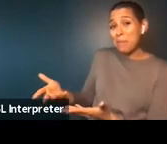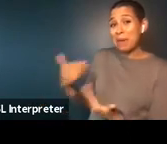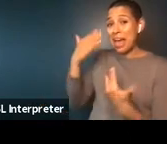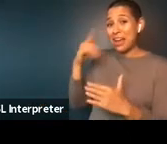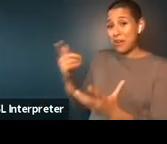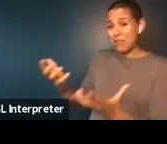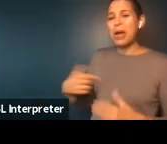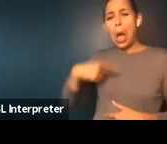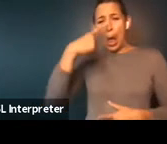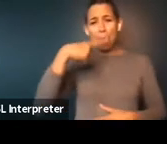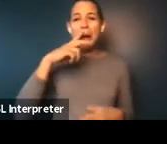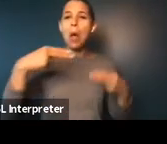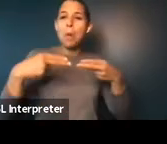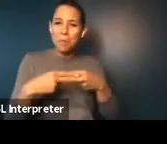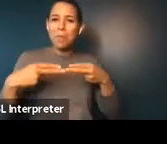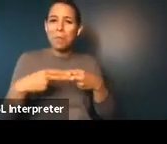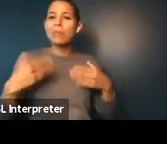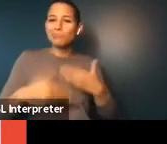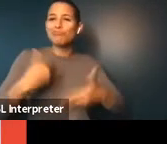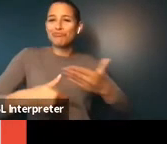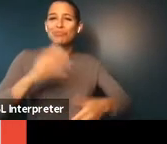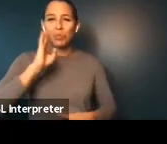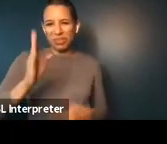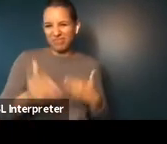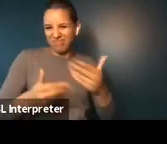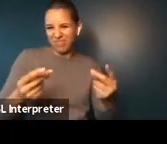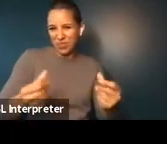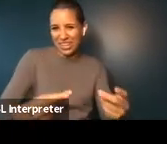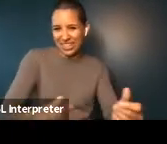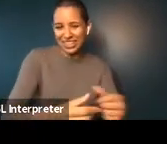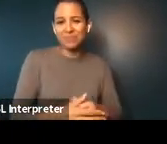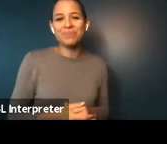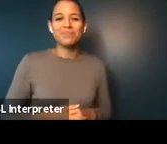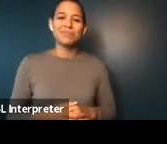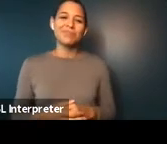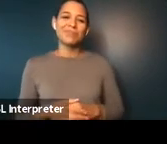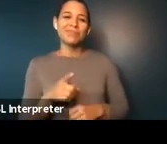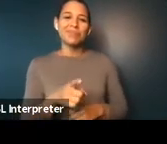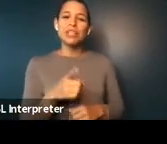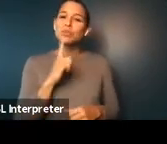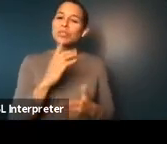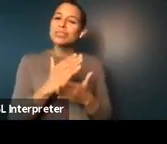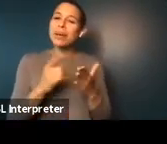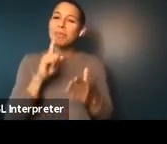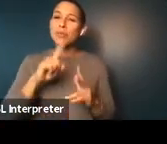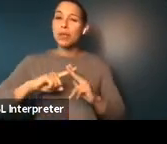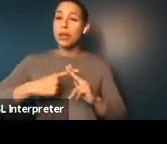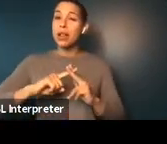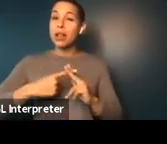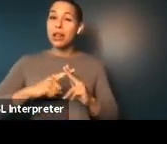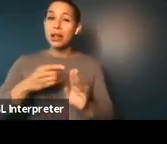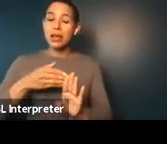go through these? So I'll just share these really quickly. So these were sort of some of the very early, like I would even say sort of